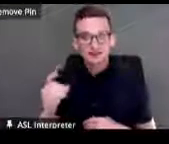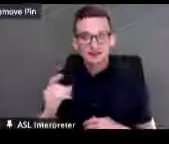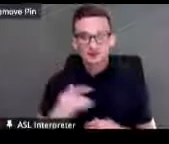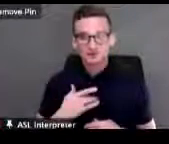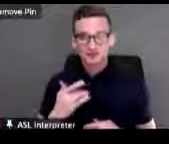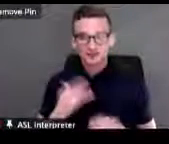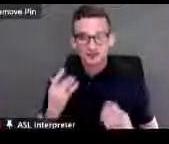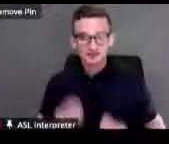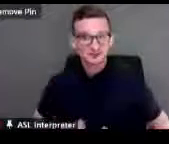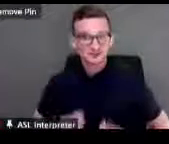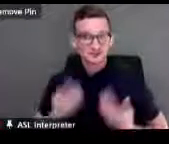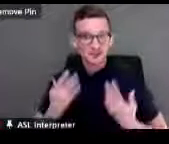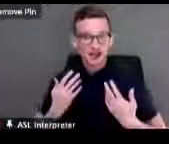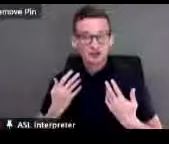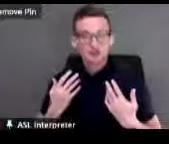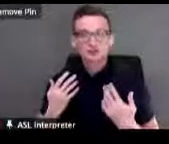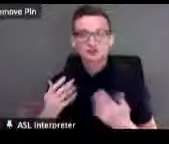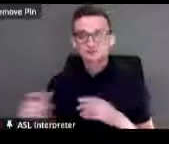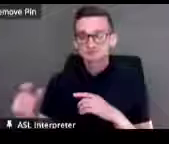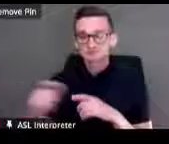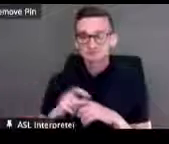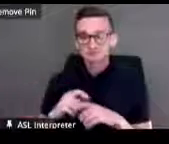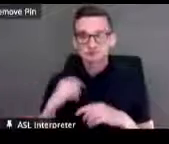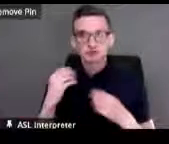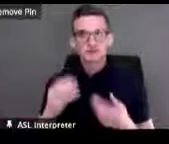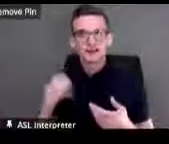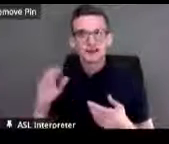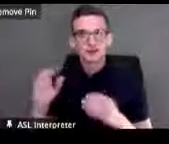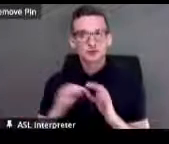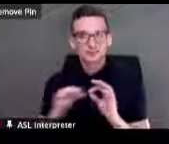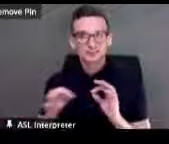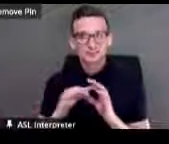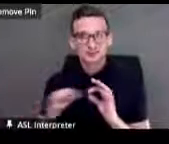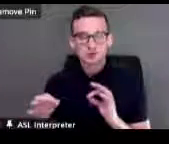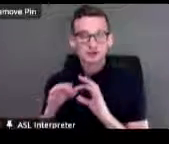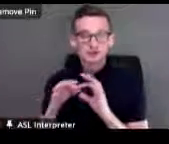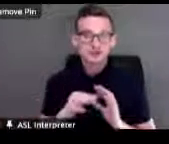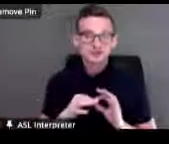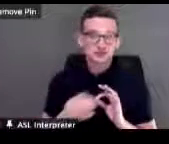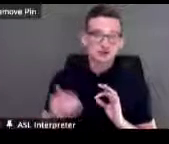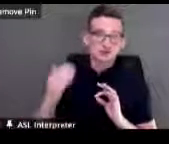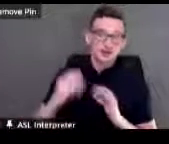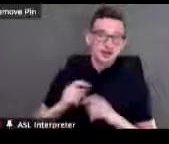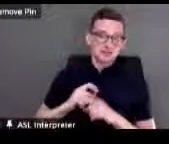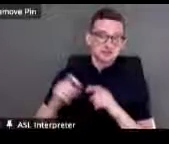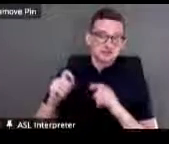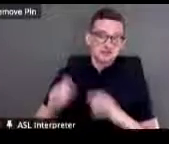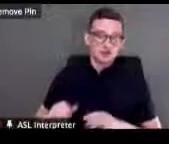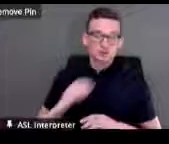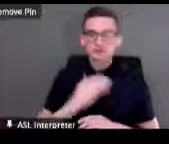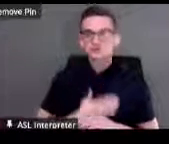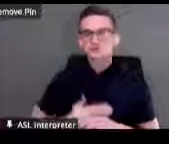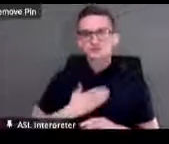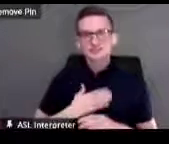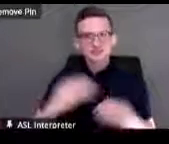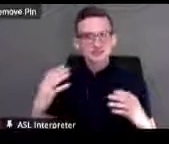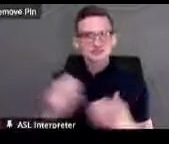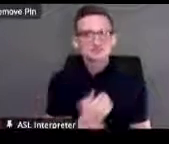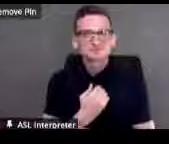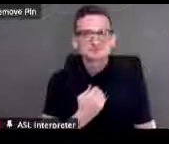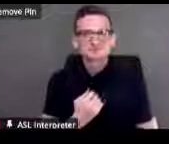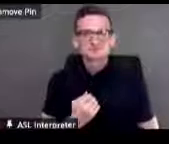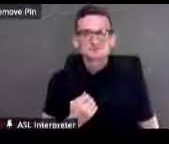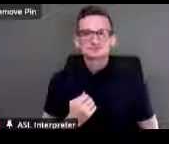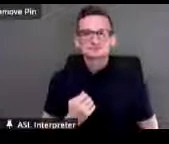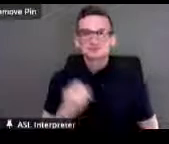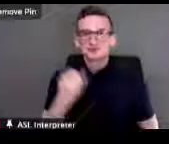to give us your testimony based on what some of the other callers have said, please do call in. Otherwise,